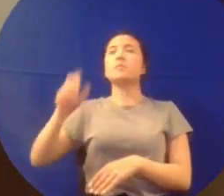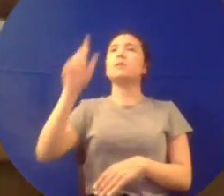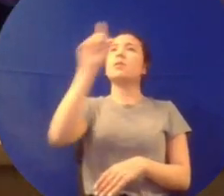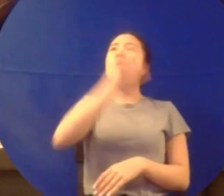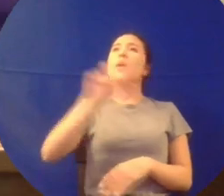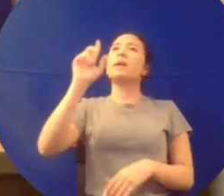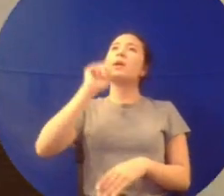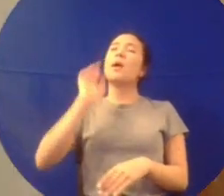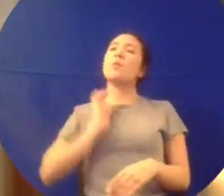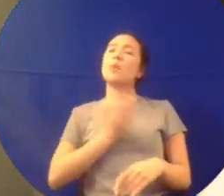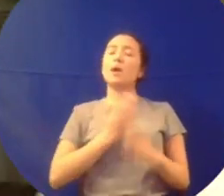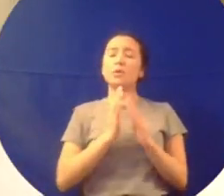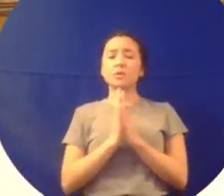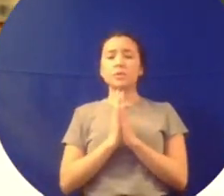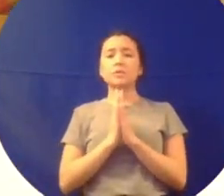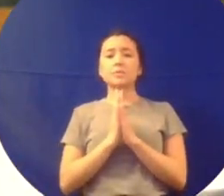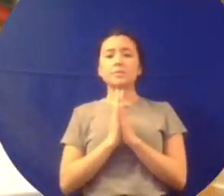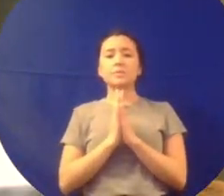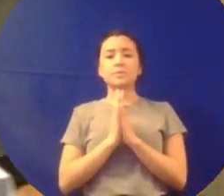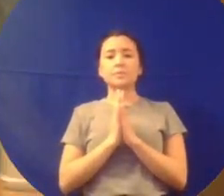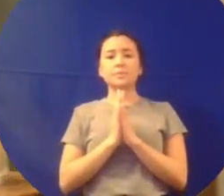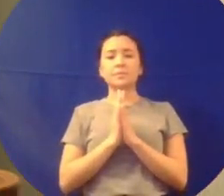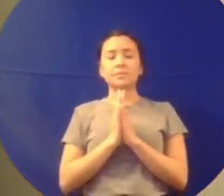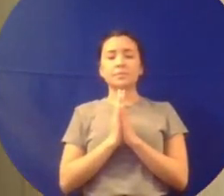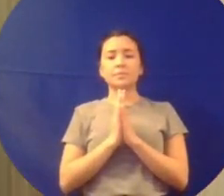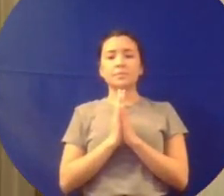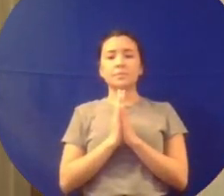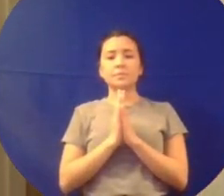Lord. Lord, hear our prayer.